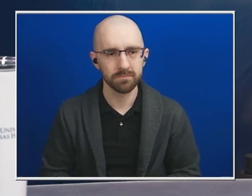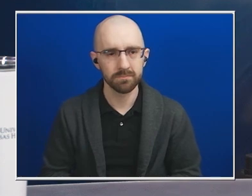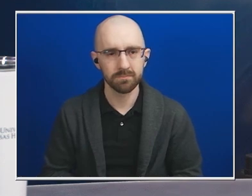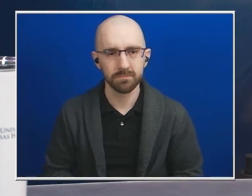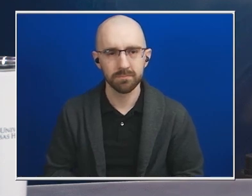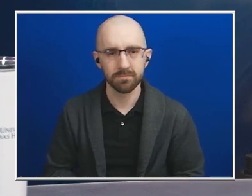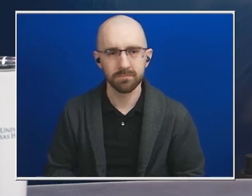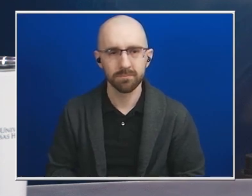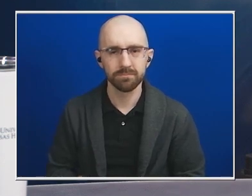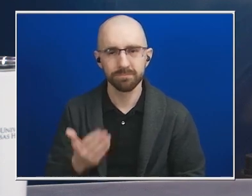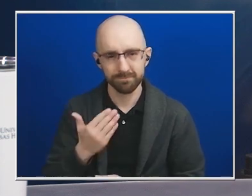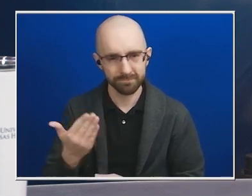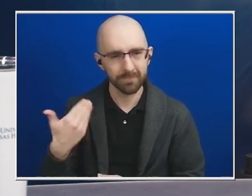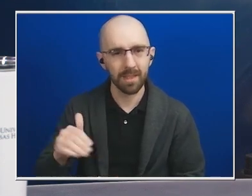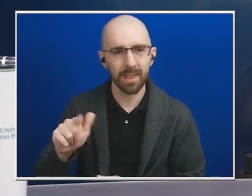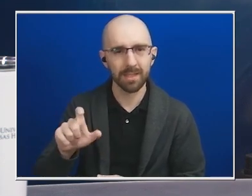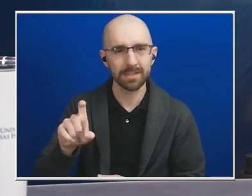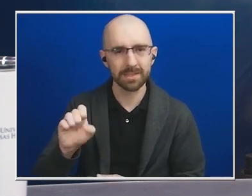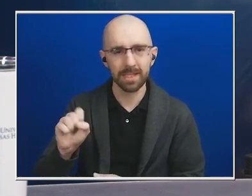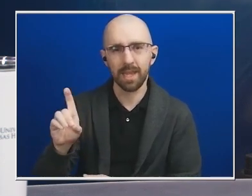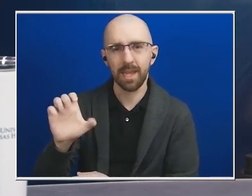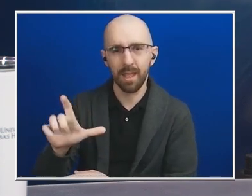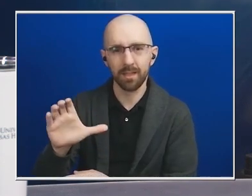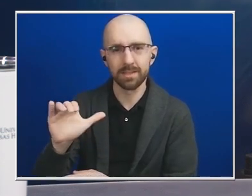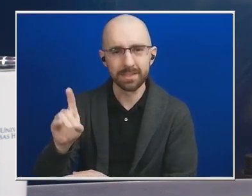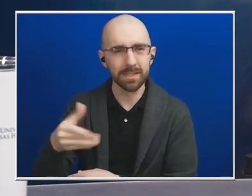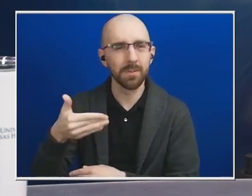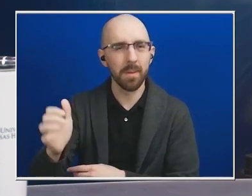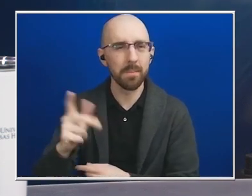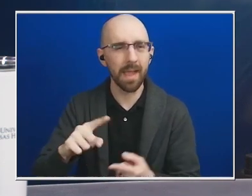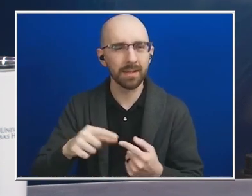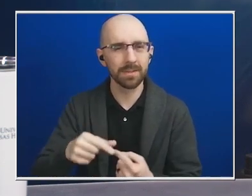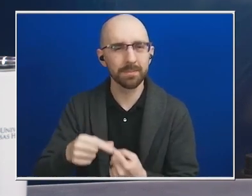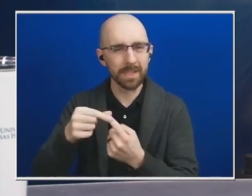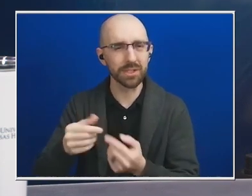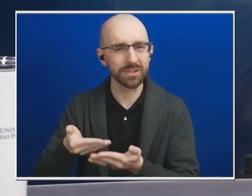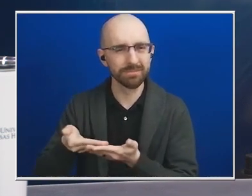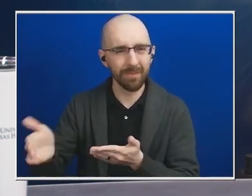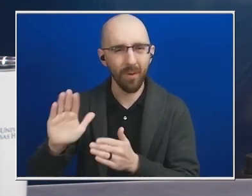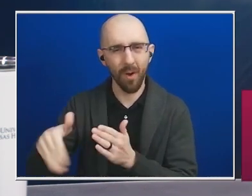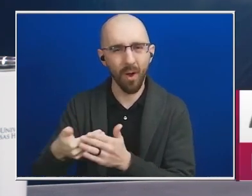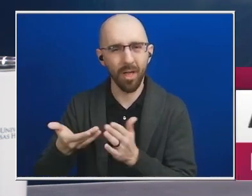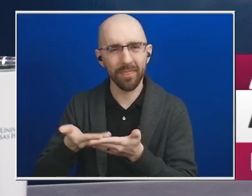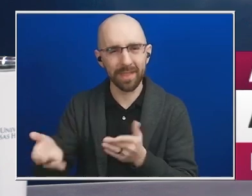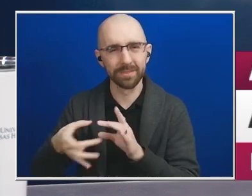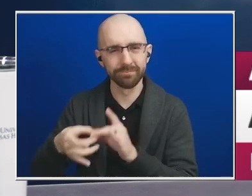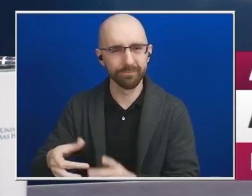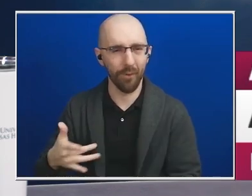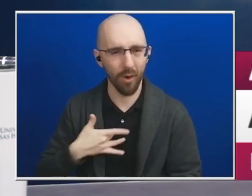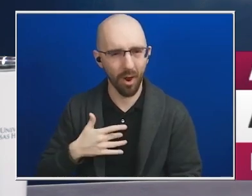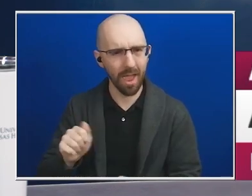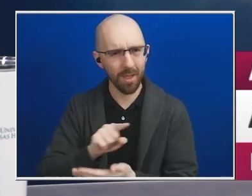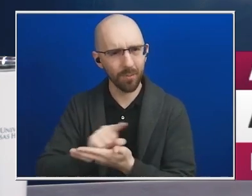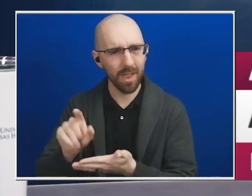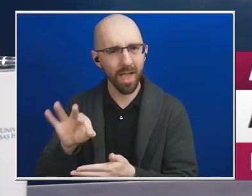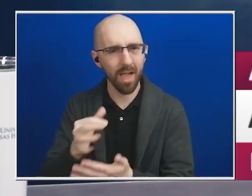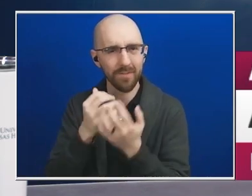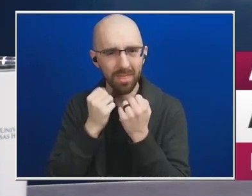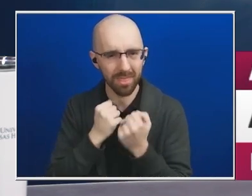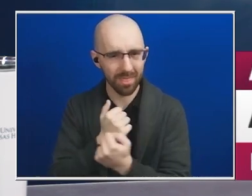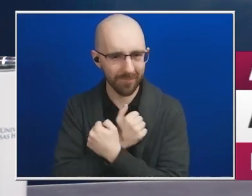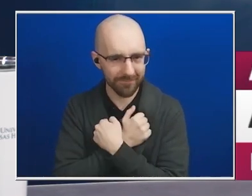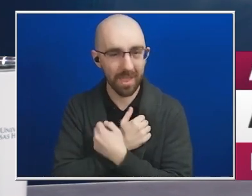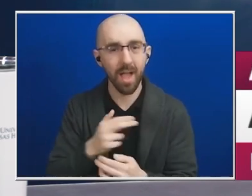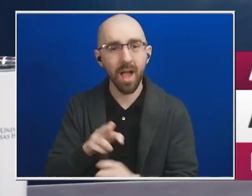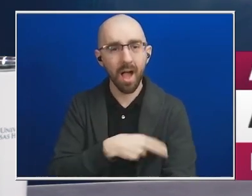Good morning, I'm Alexis Del Cid. Welcome back to a special edition of All Things Heart and our Week of Love. A hospital stay can